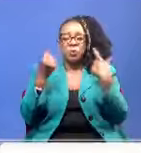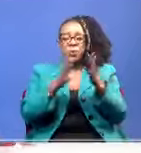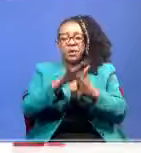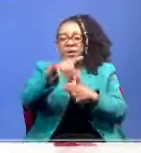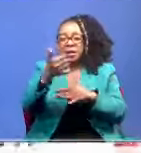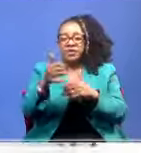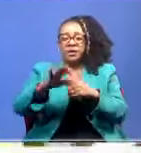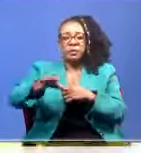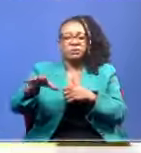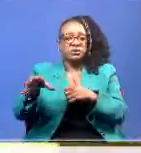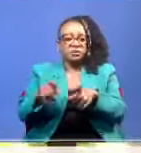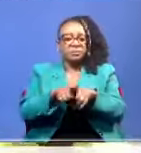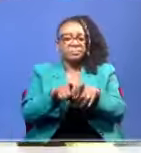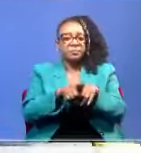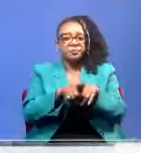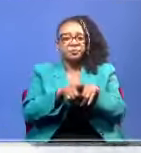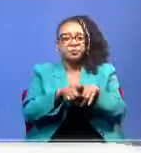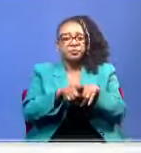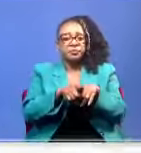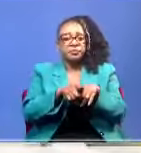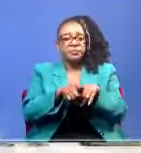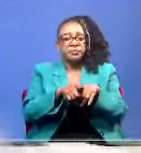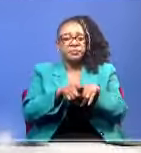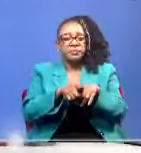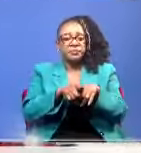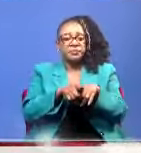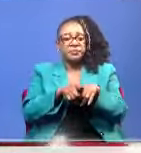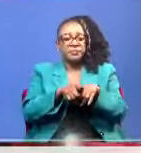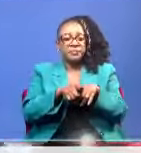among other counties.